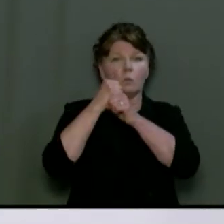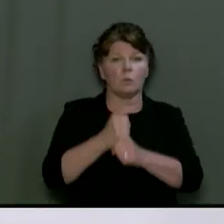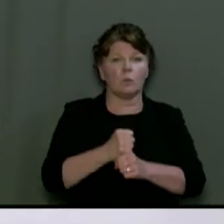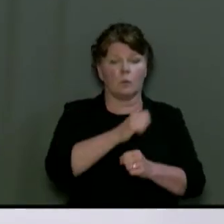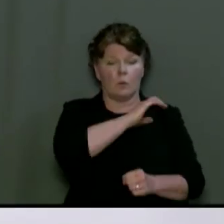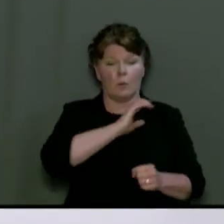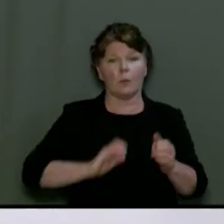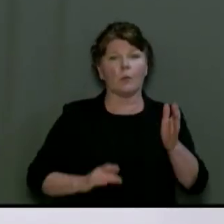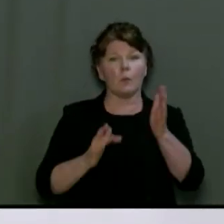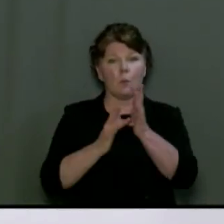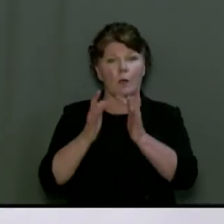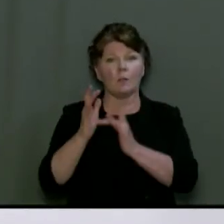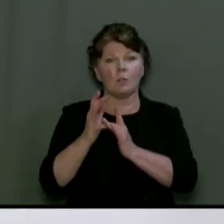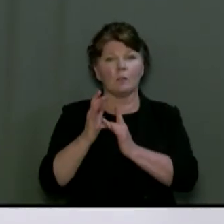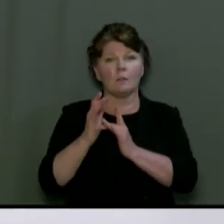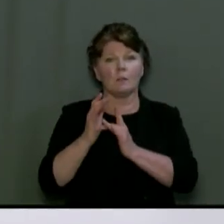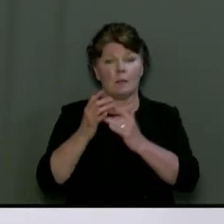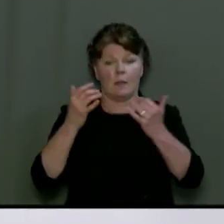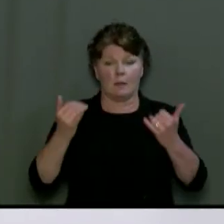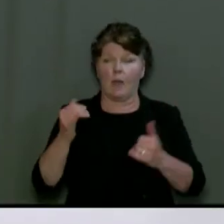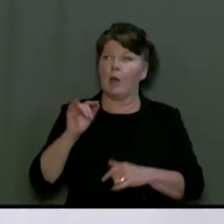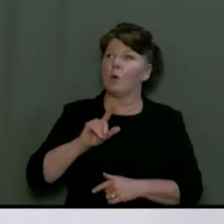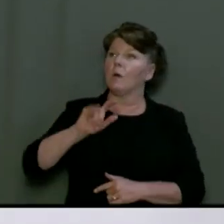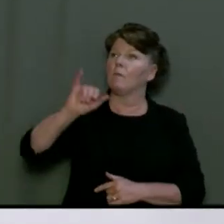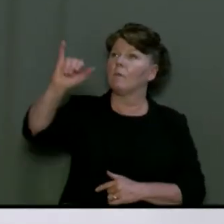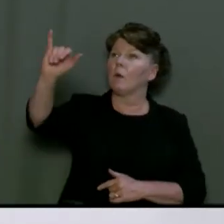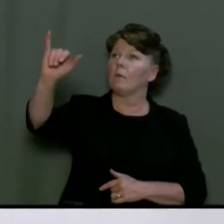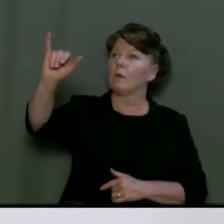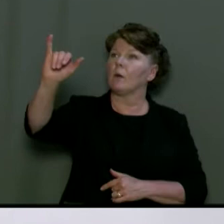Christ Jesus, now and forever.